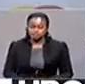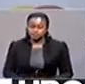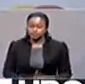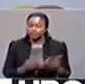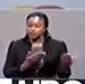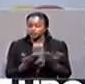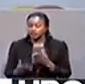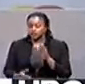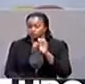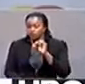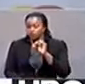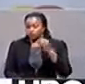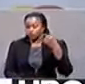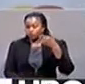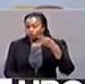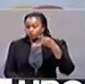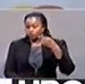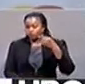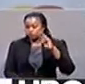I take the last group on the side.